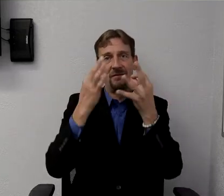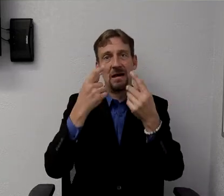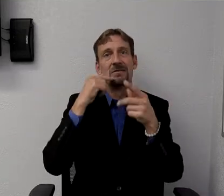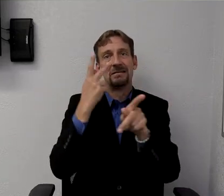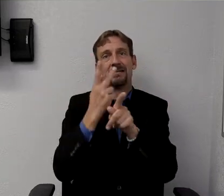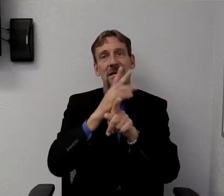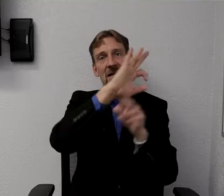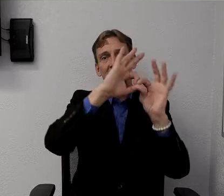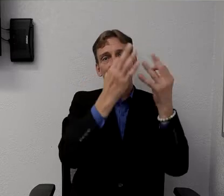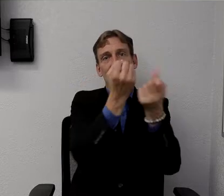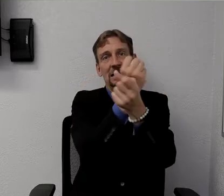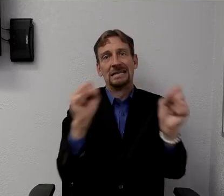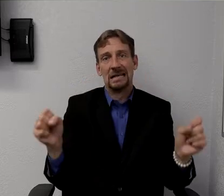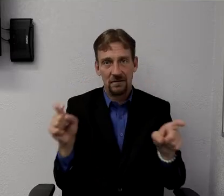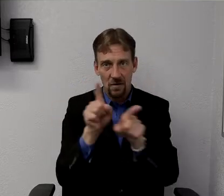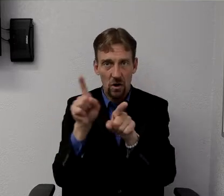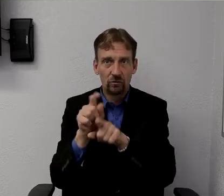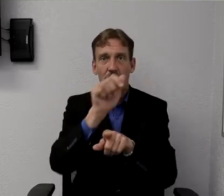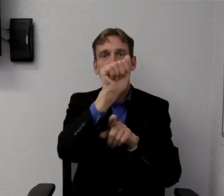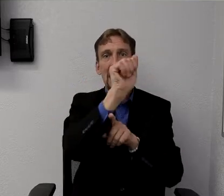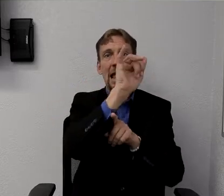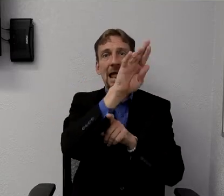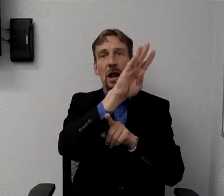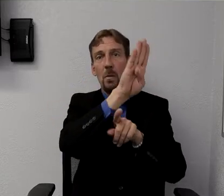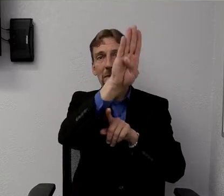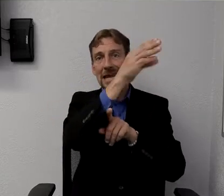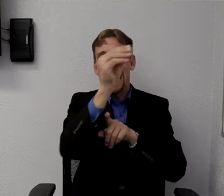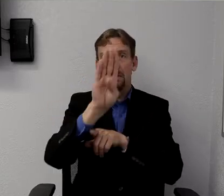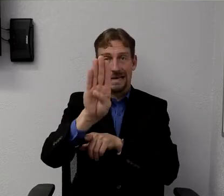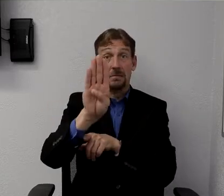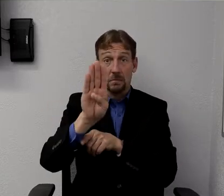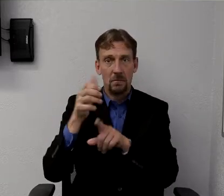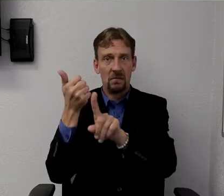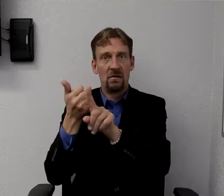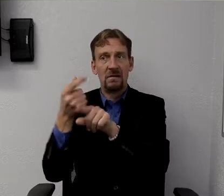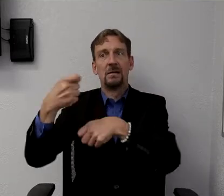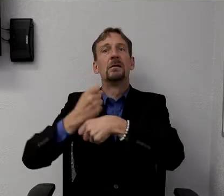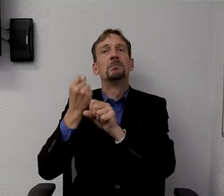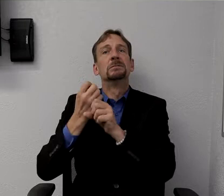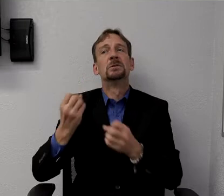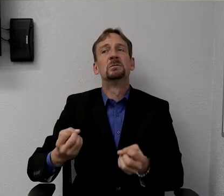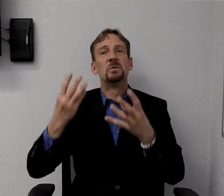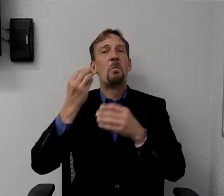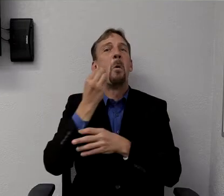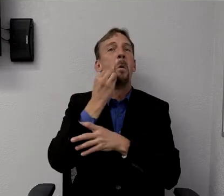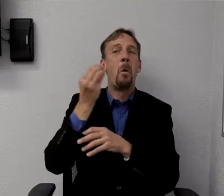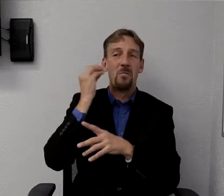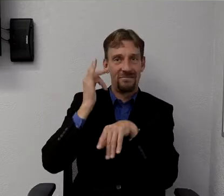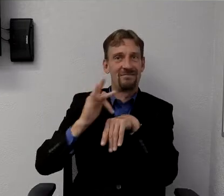Airbnb is making homes and other dwellings available to healthcare